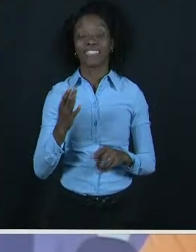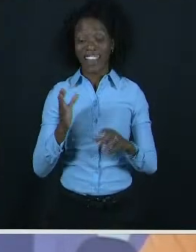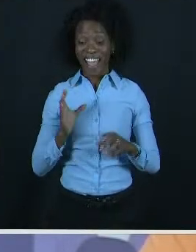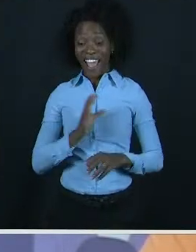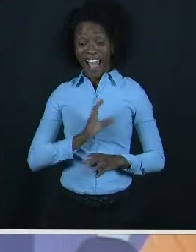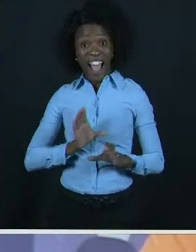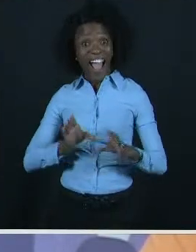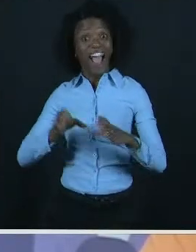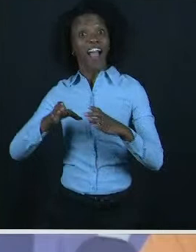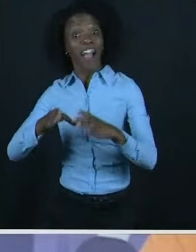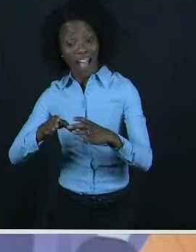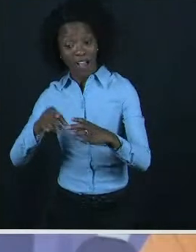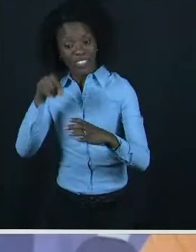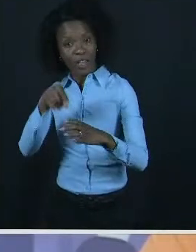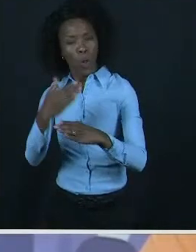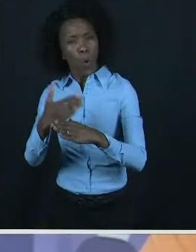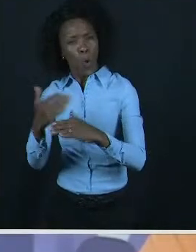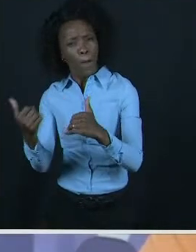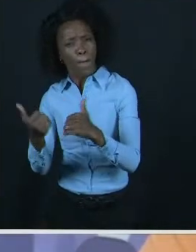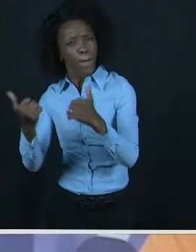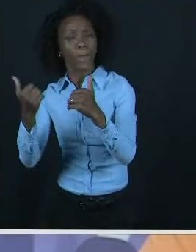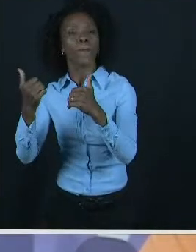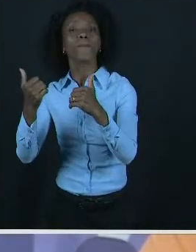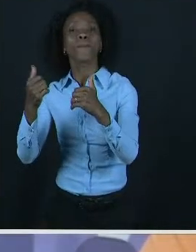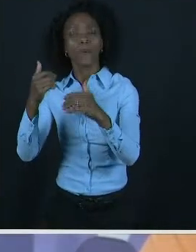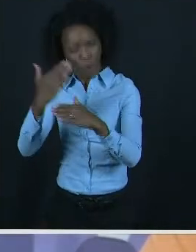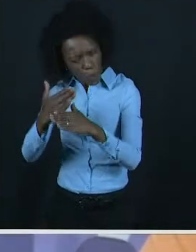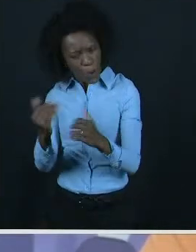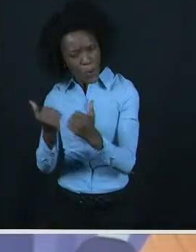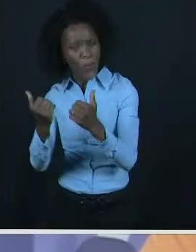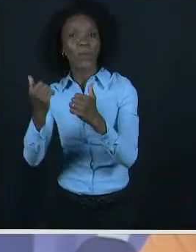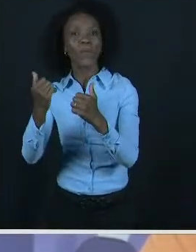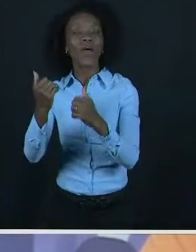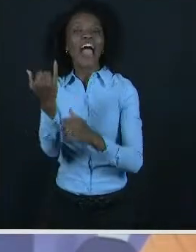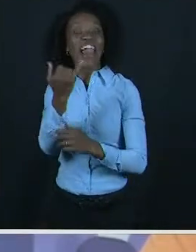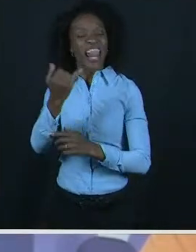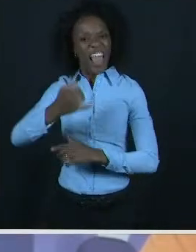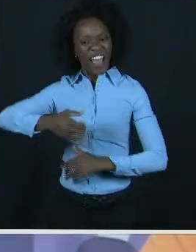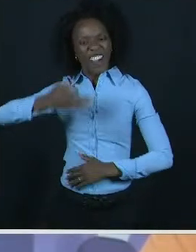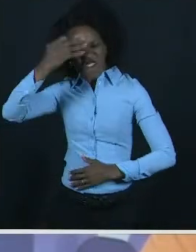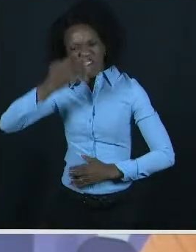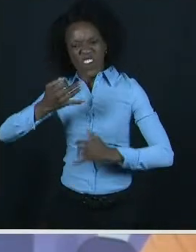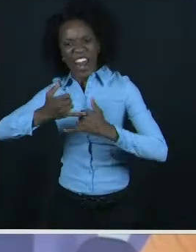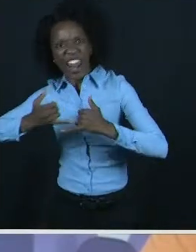Council to work effectively so that it is like the frontline